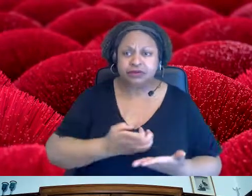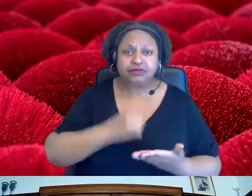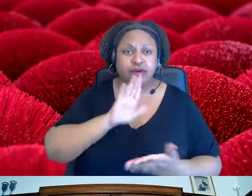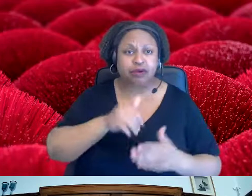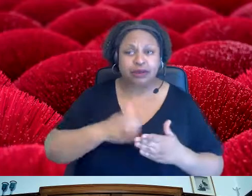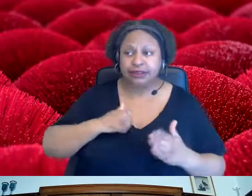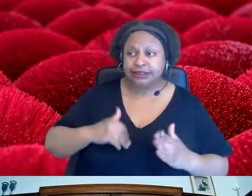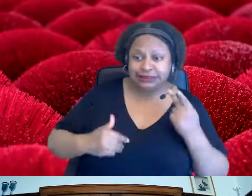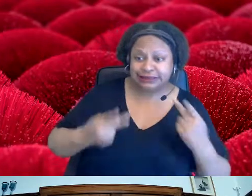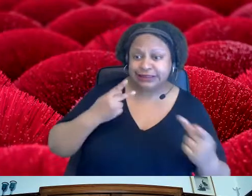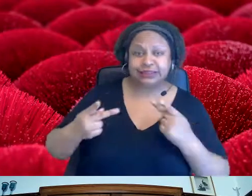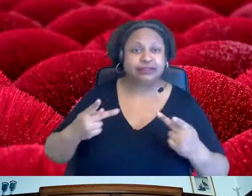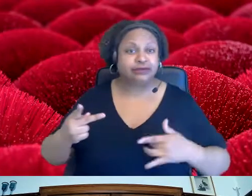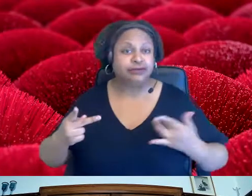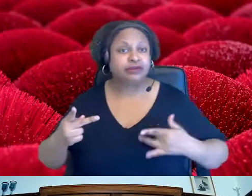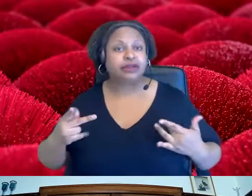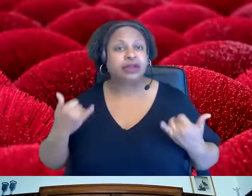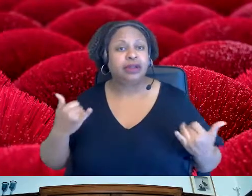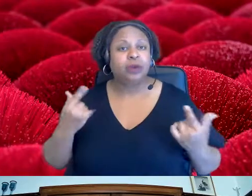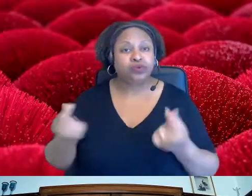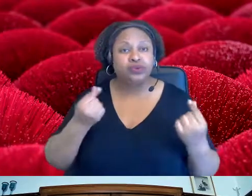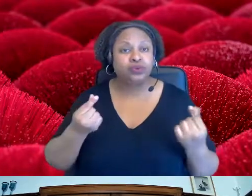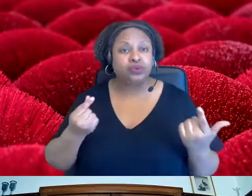what are you going to do with that?